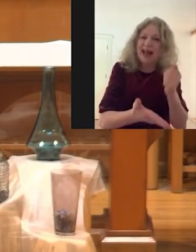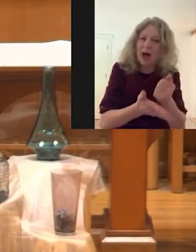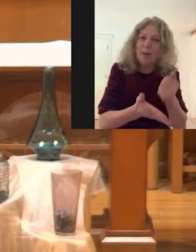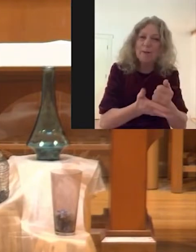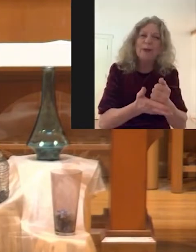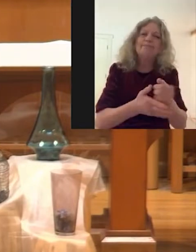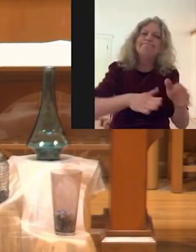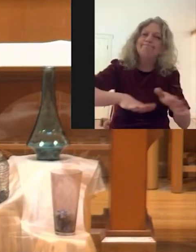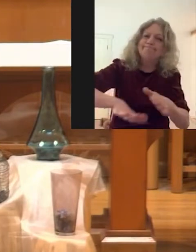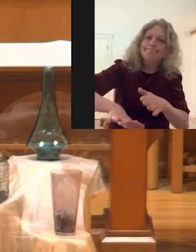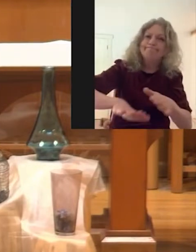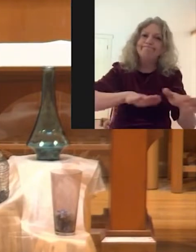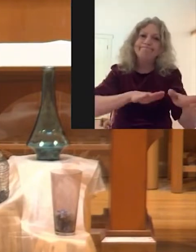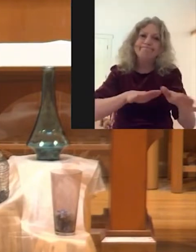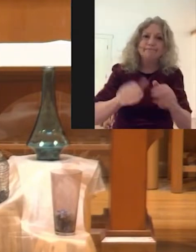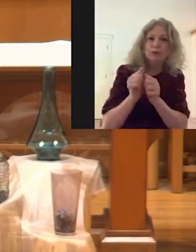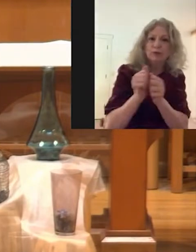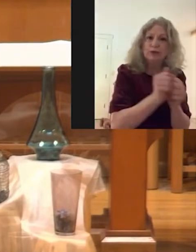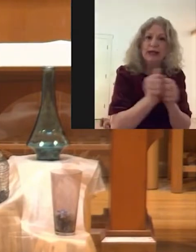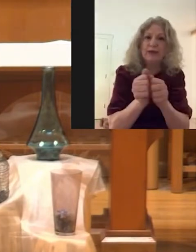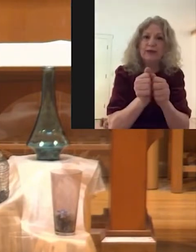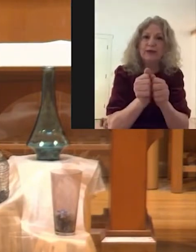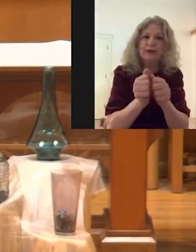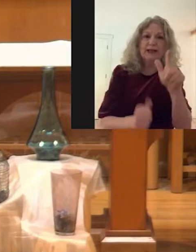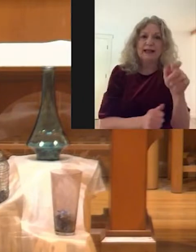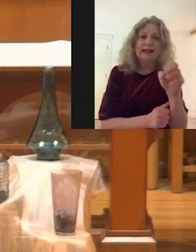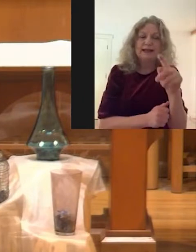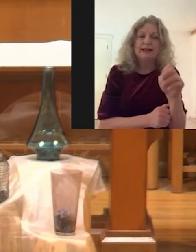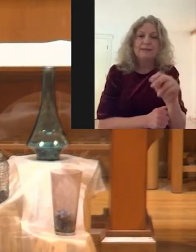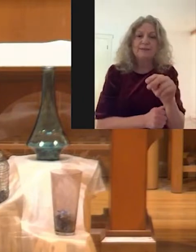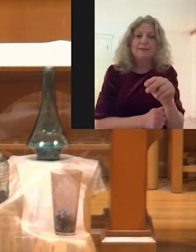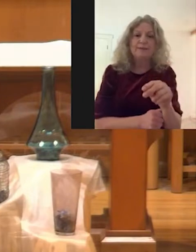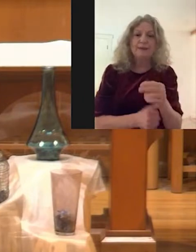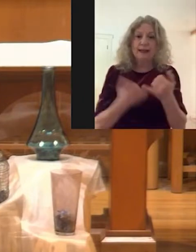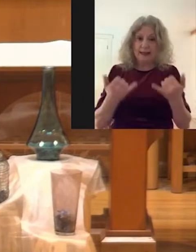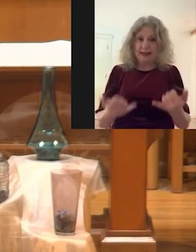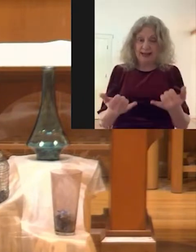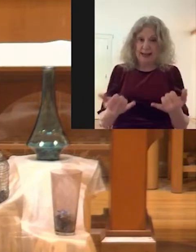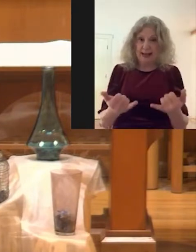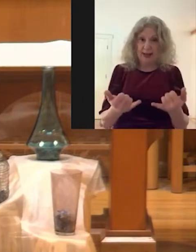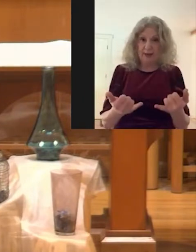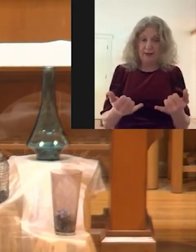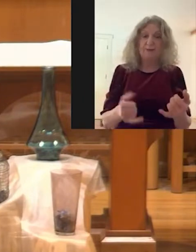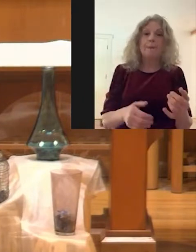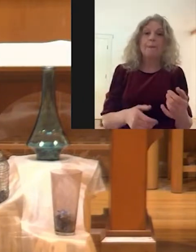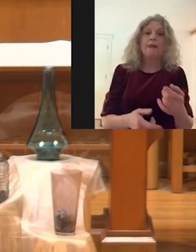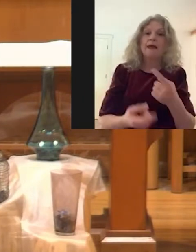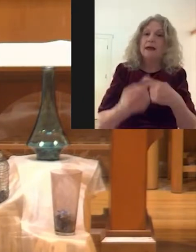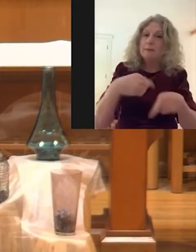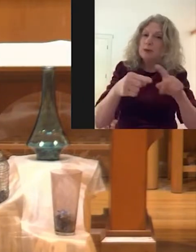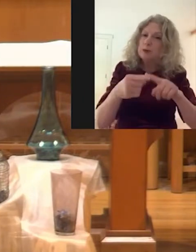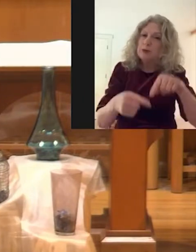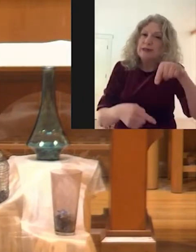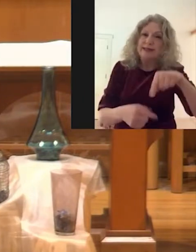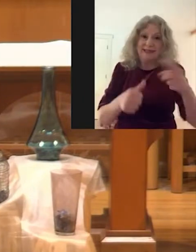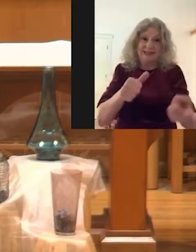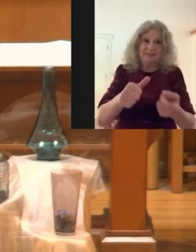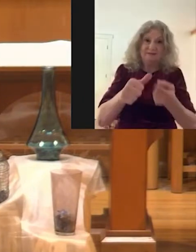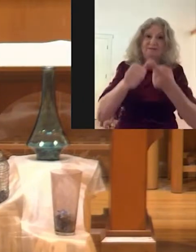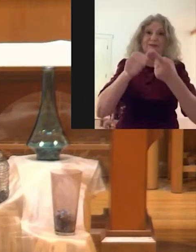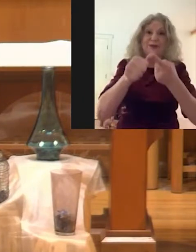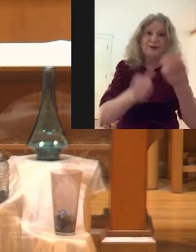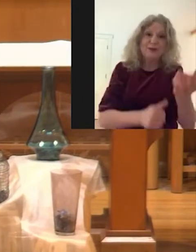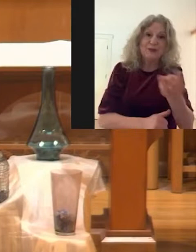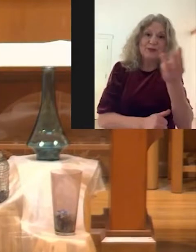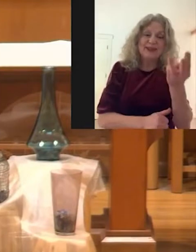journey together. And now, as we are coming to this Wednesday, first Wednesday in